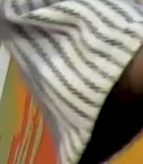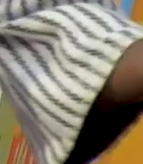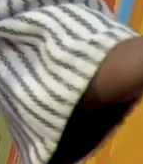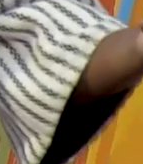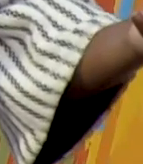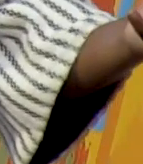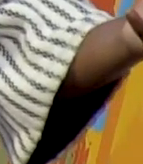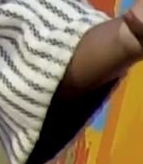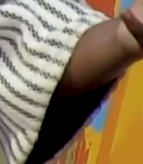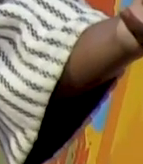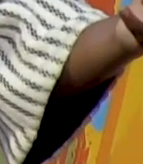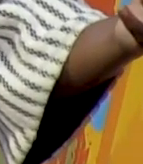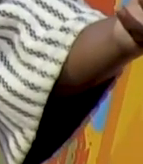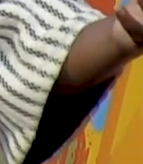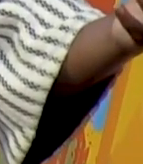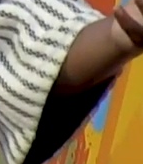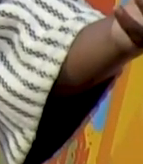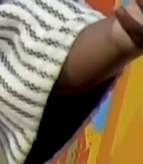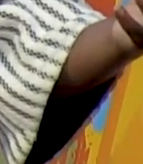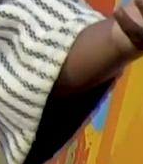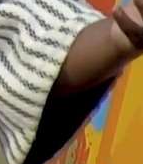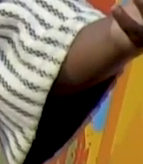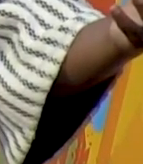If I sleep with him or her,